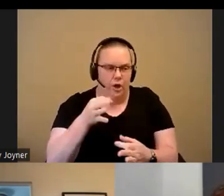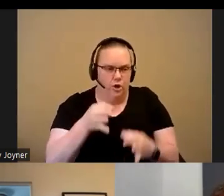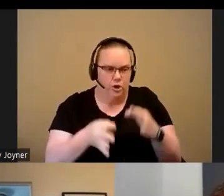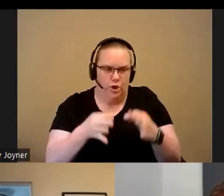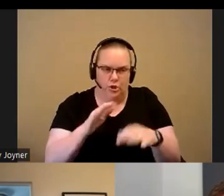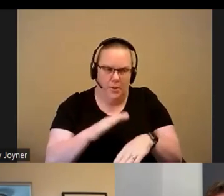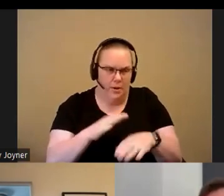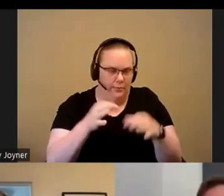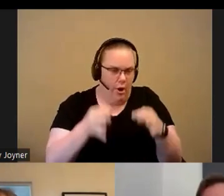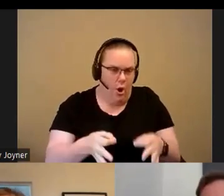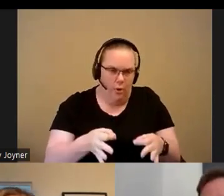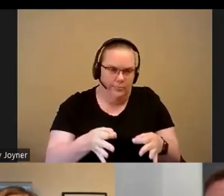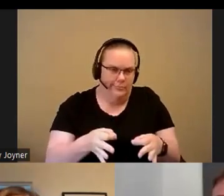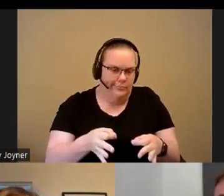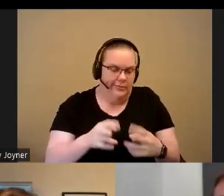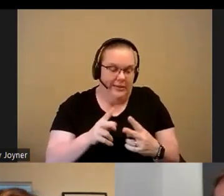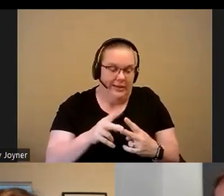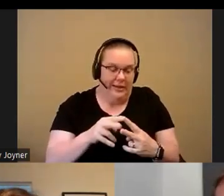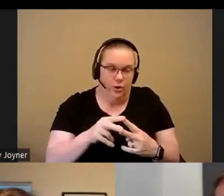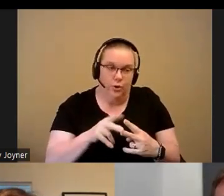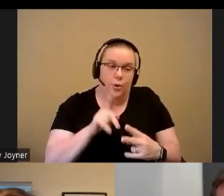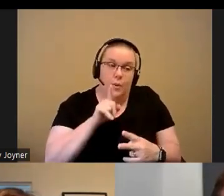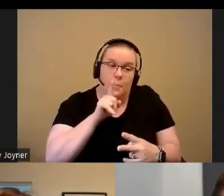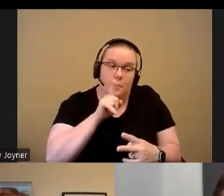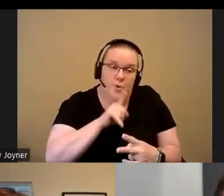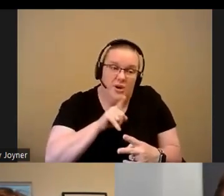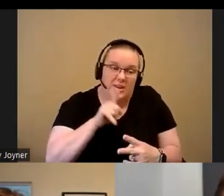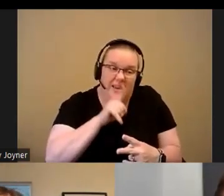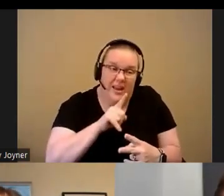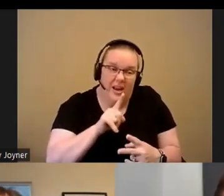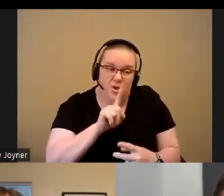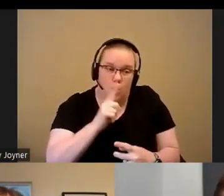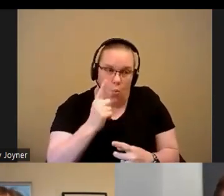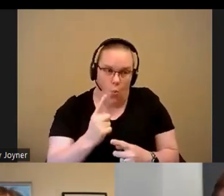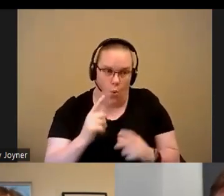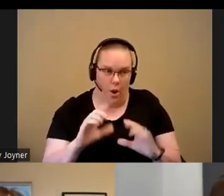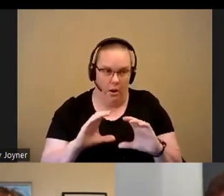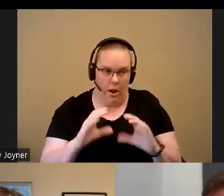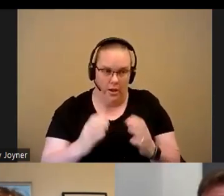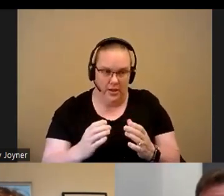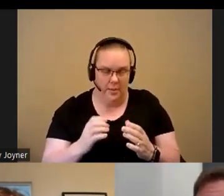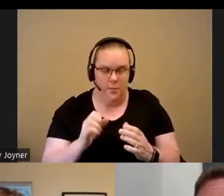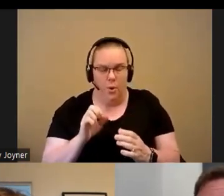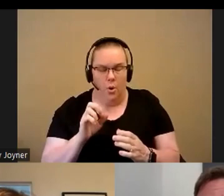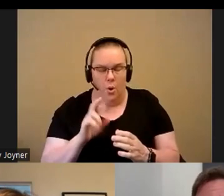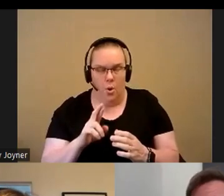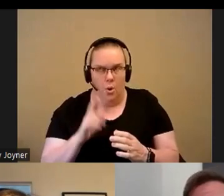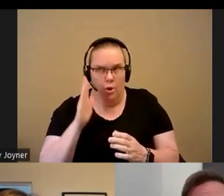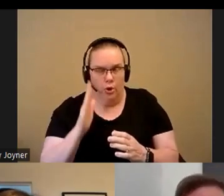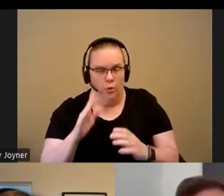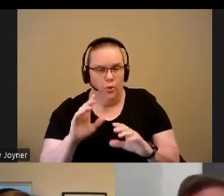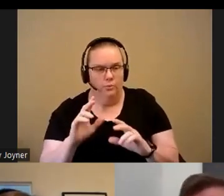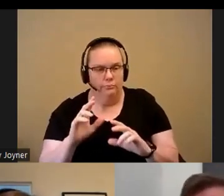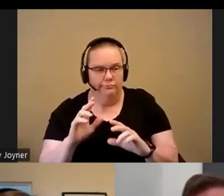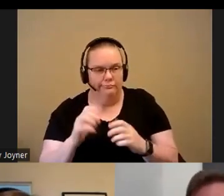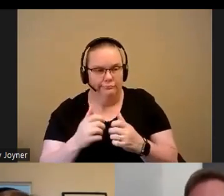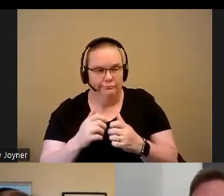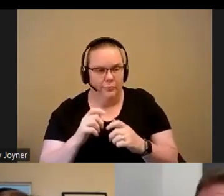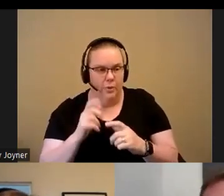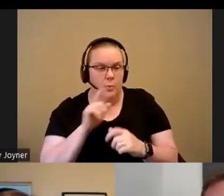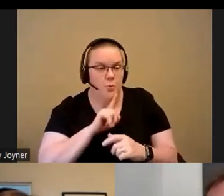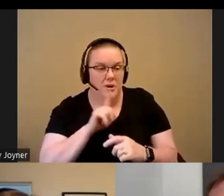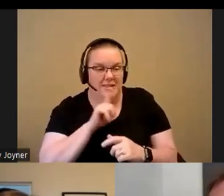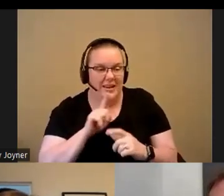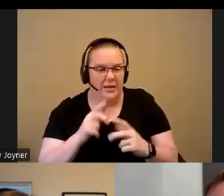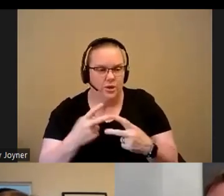this, because either you're going to sort of try to pretend that it's one ensemble, or you're going to pretend that it's two separate ensemble. I mean, do